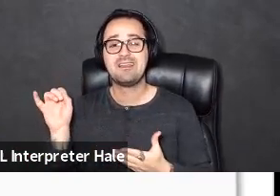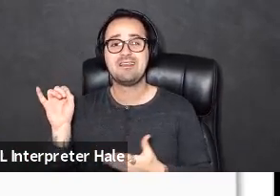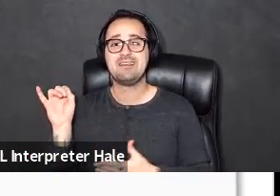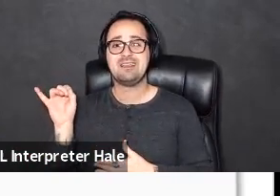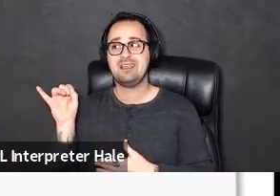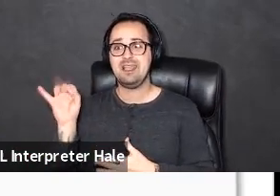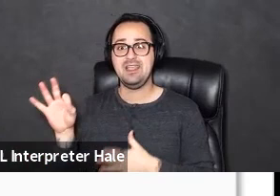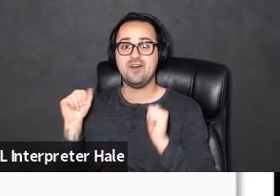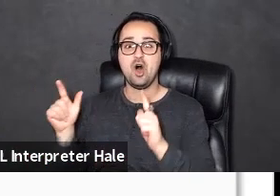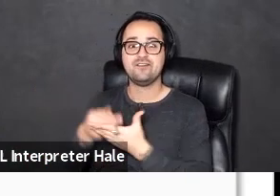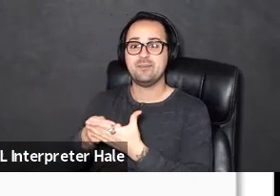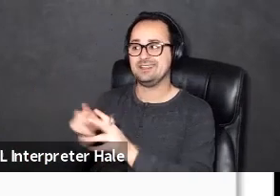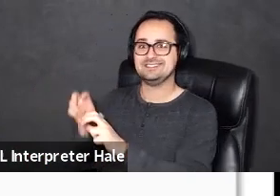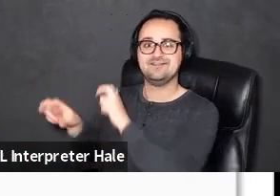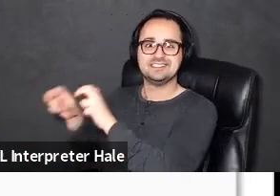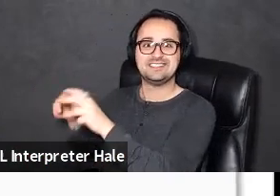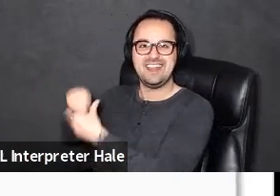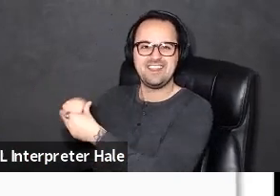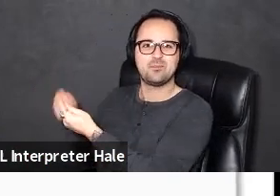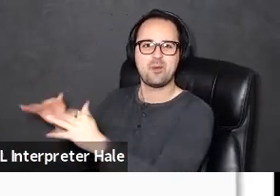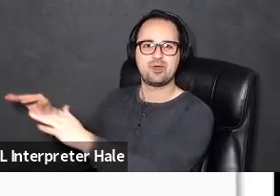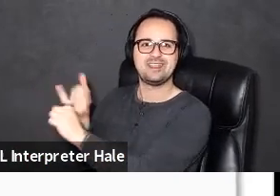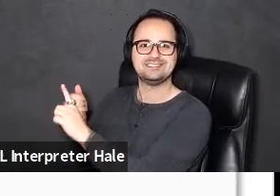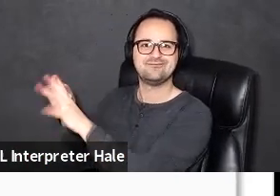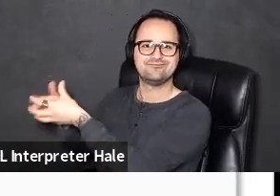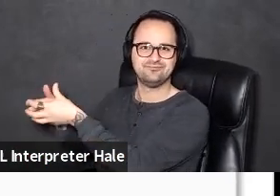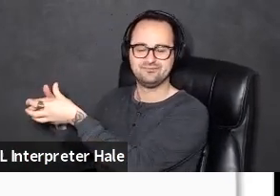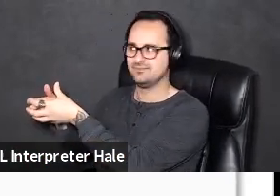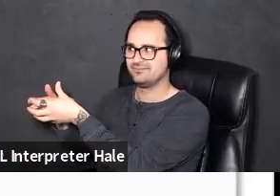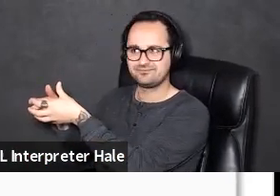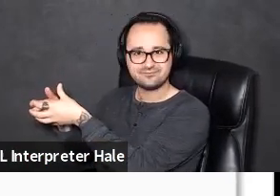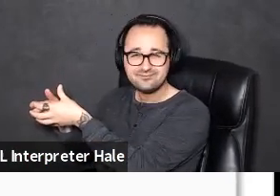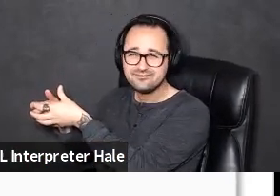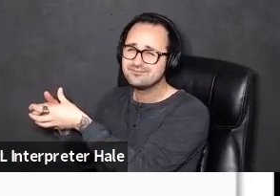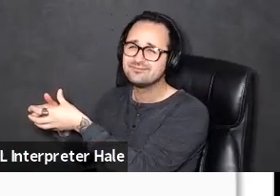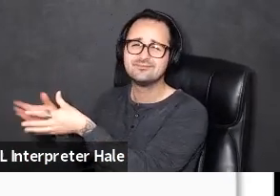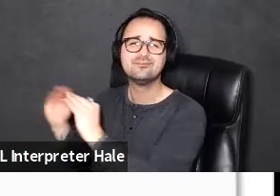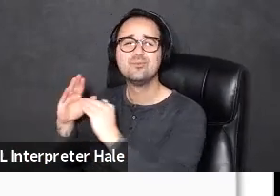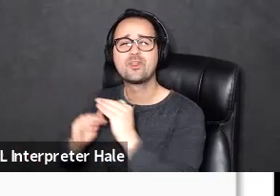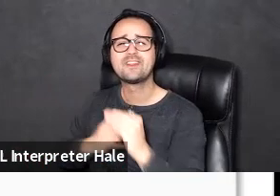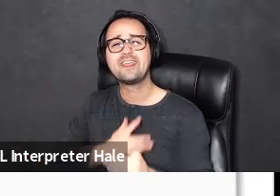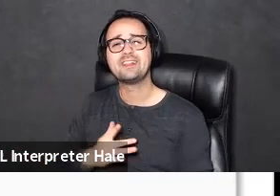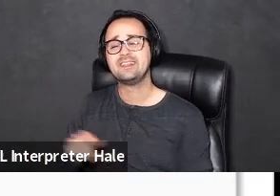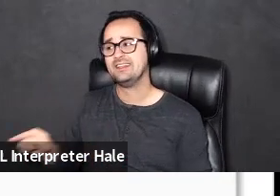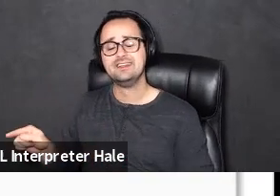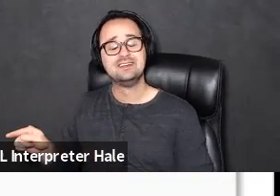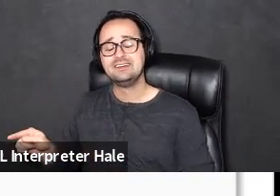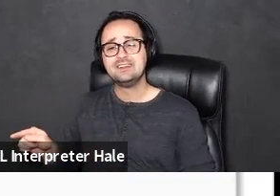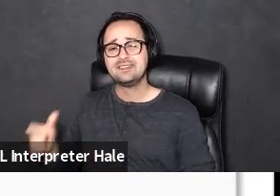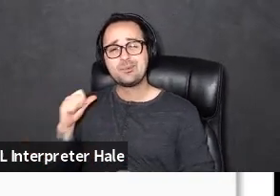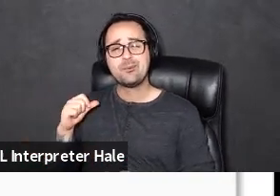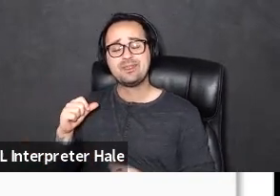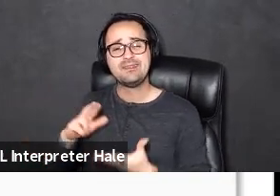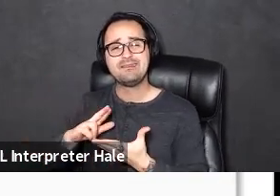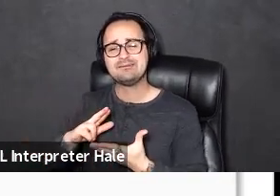the money's in the property. And if all the money's in the property, then more than likely your child is not going to be eligible